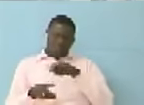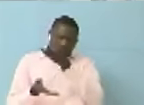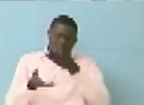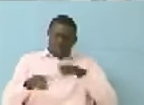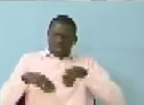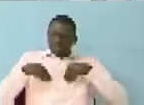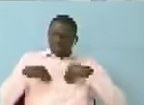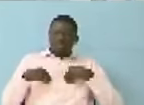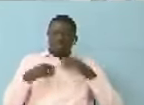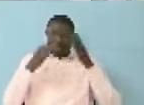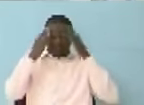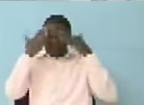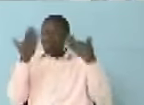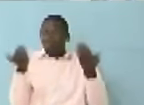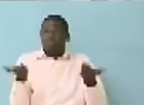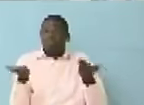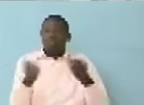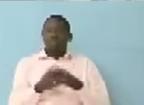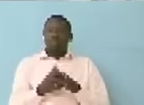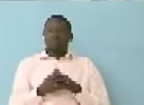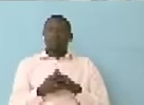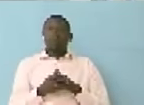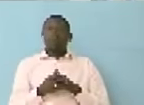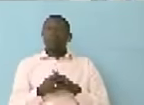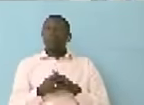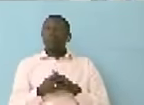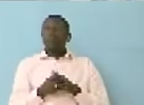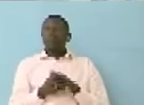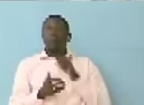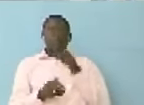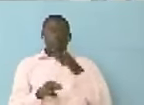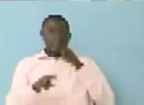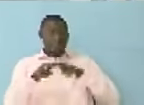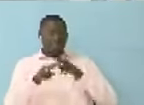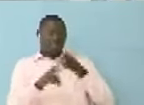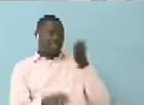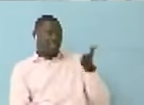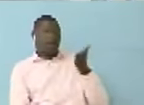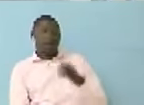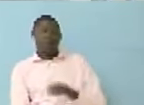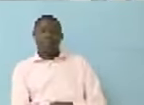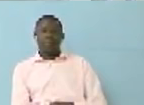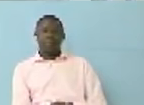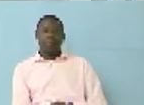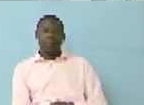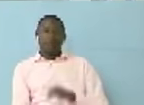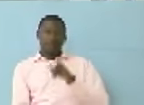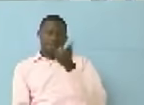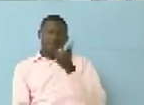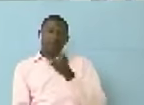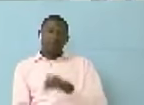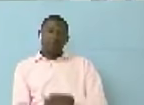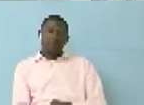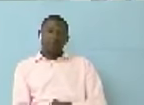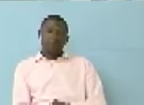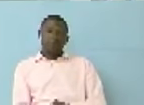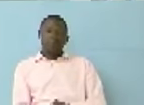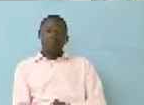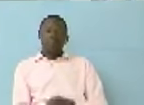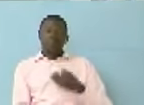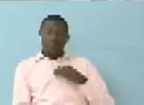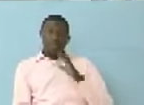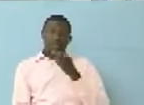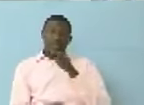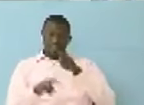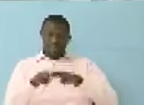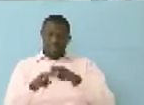But not to my knowledge. But you were sitting there. Yes. Ah. I can be sitting there and yet